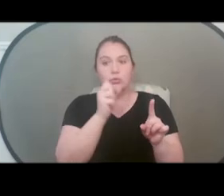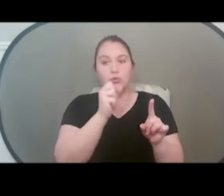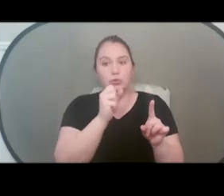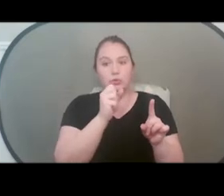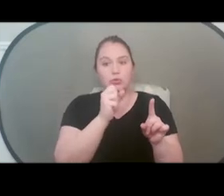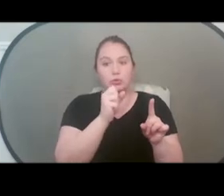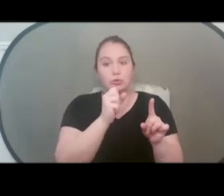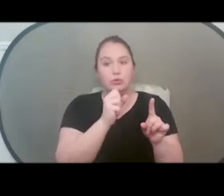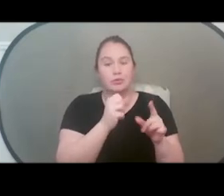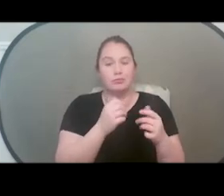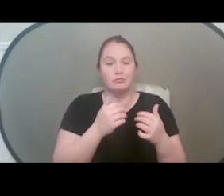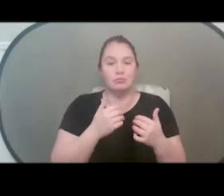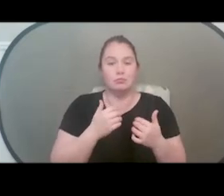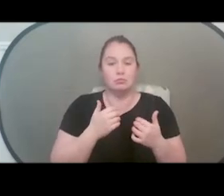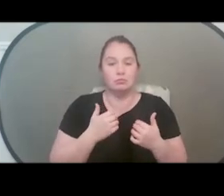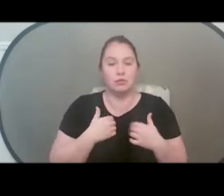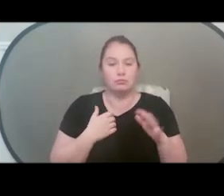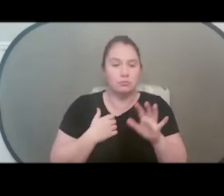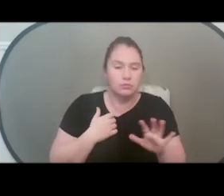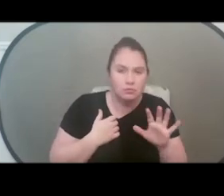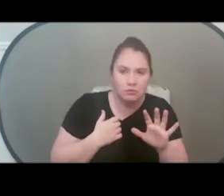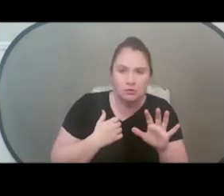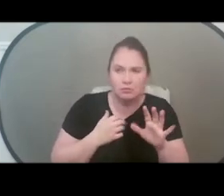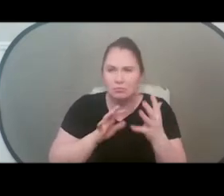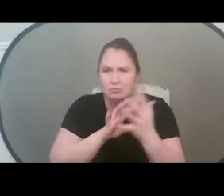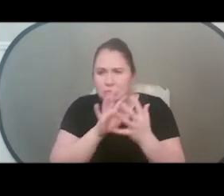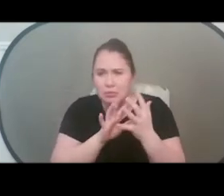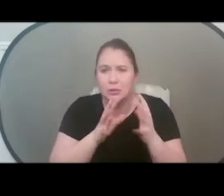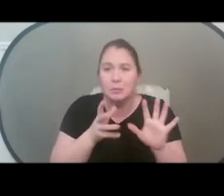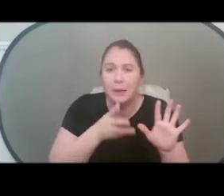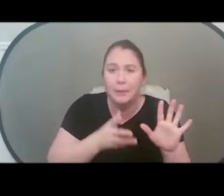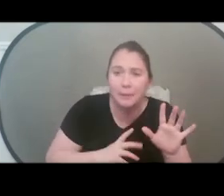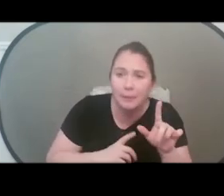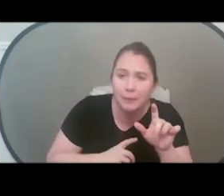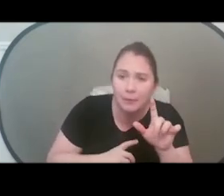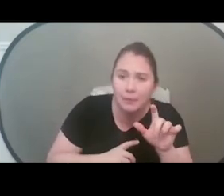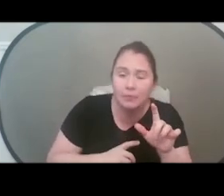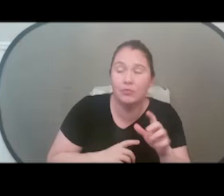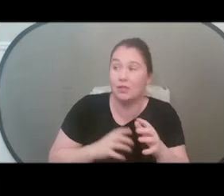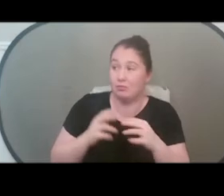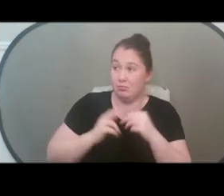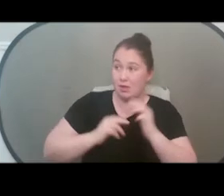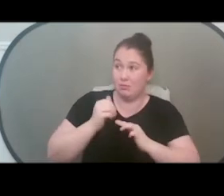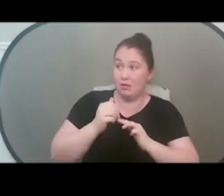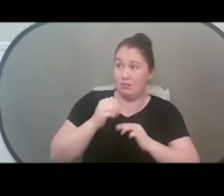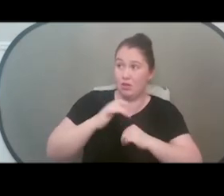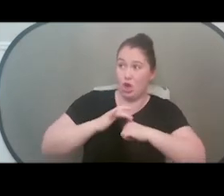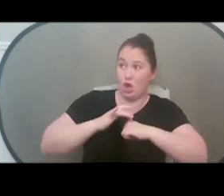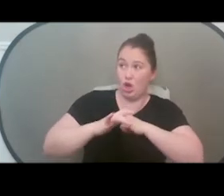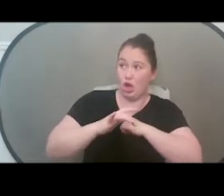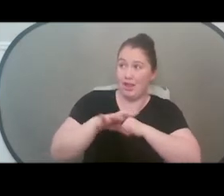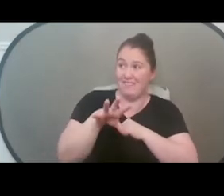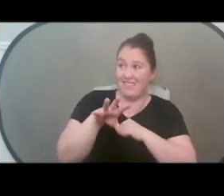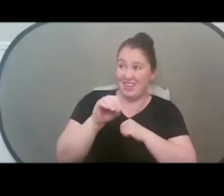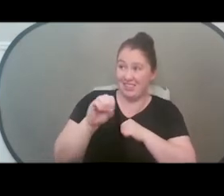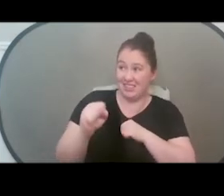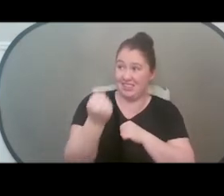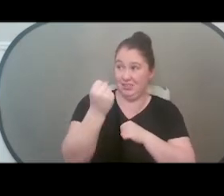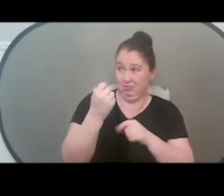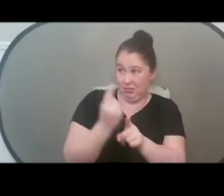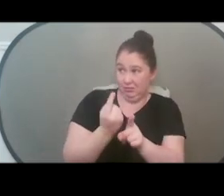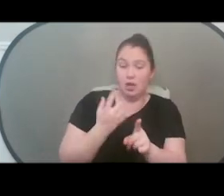We have our certain 60s, challenges. right? Ma'am? It was built in the early 60s or late 50s, correct? Correct. My Yeah,